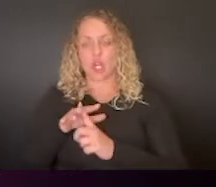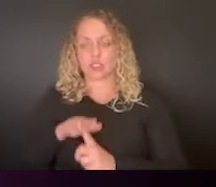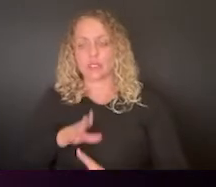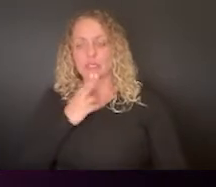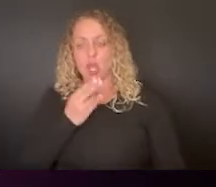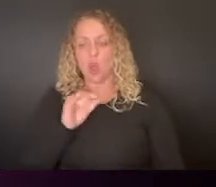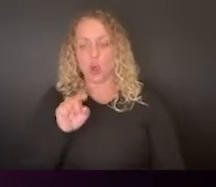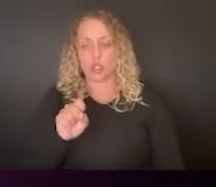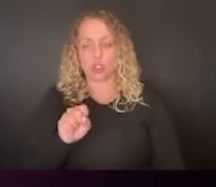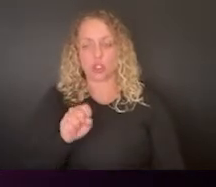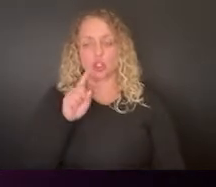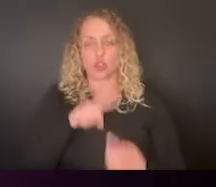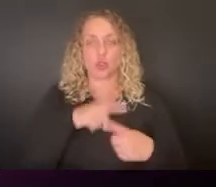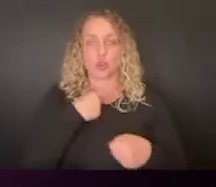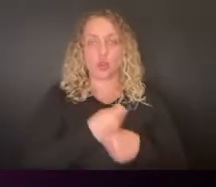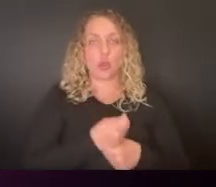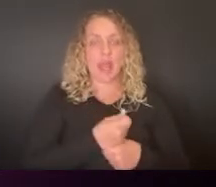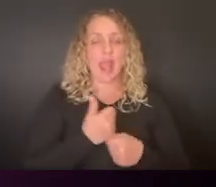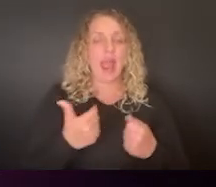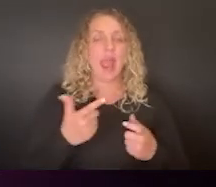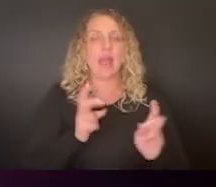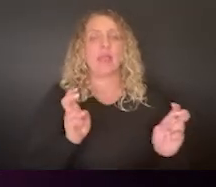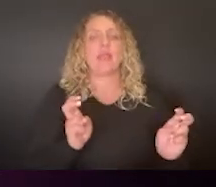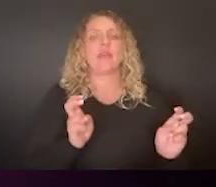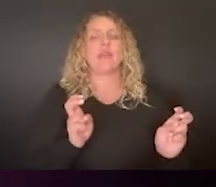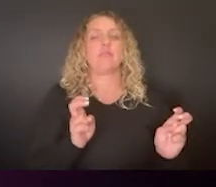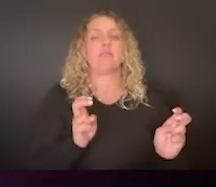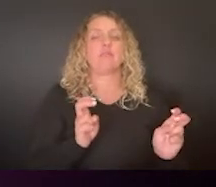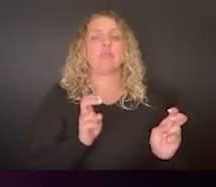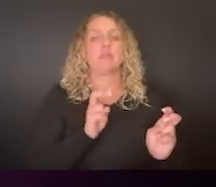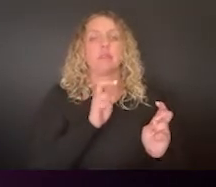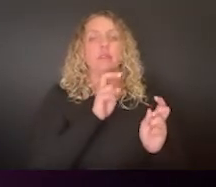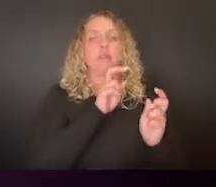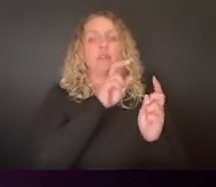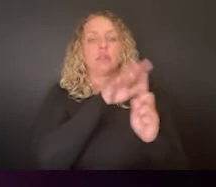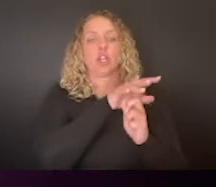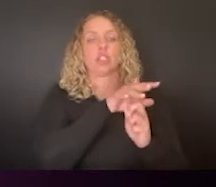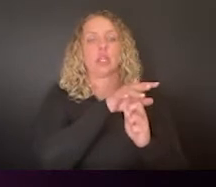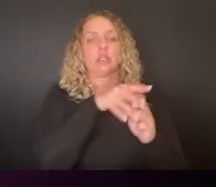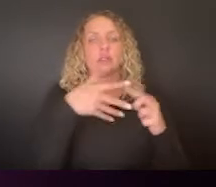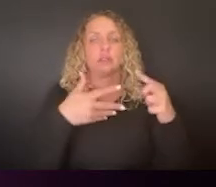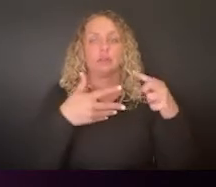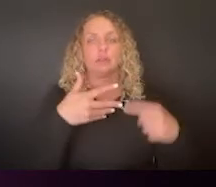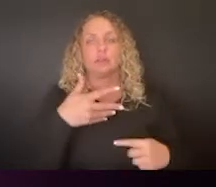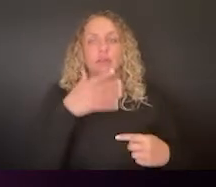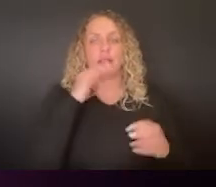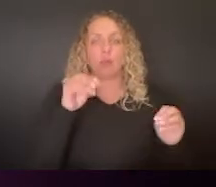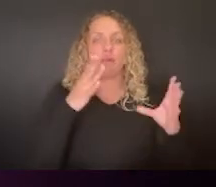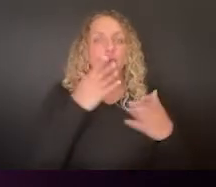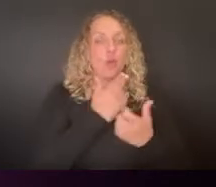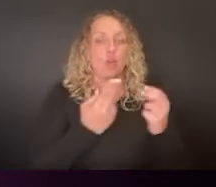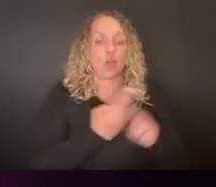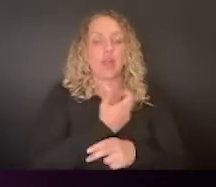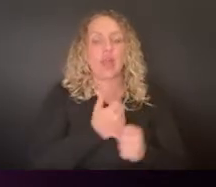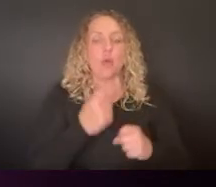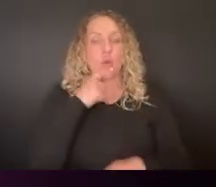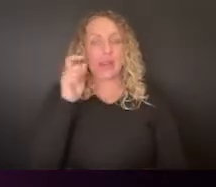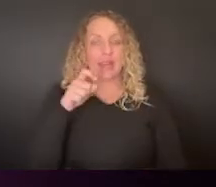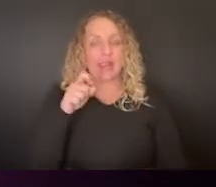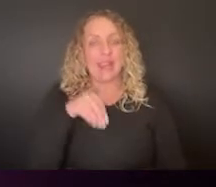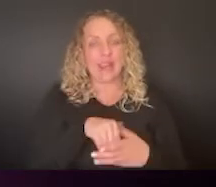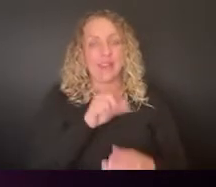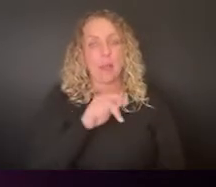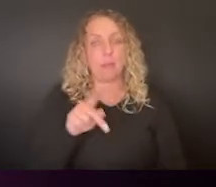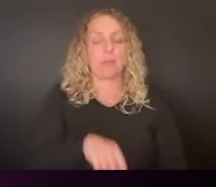Then we paired those data attributes with React context and hooks to create a